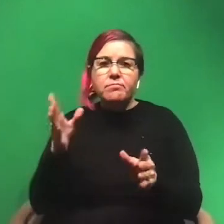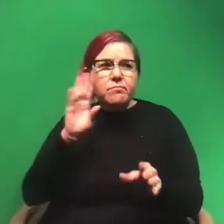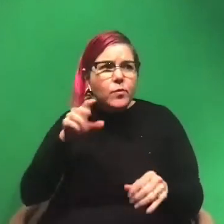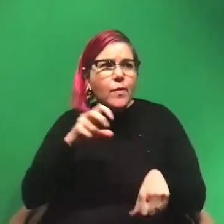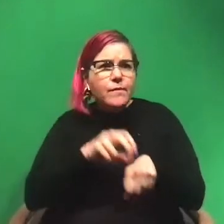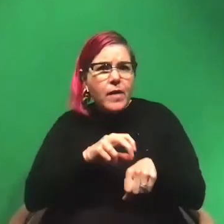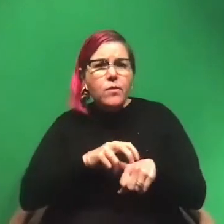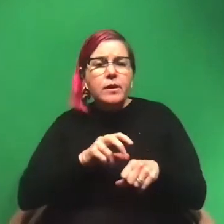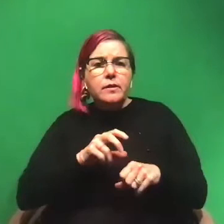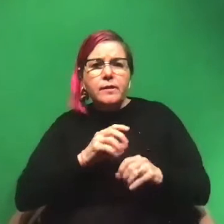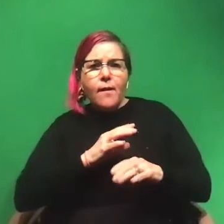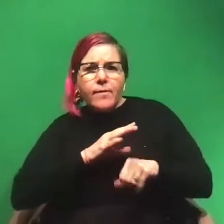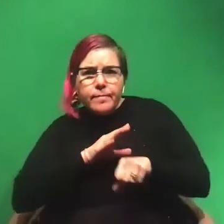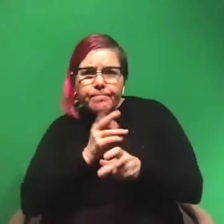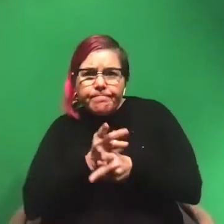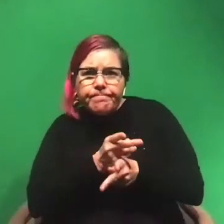to be prepared.